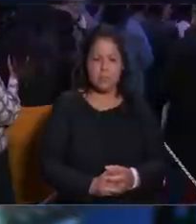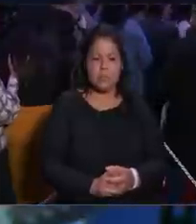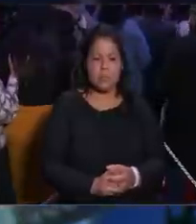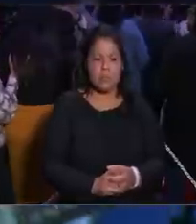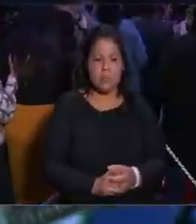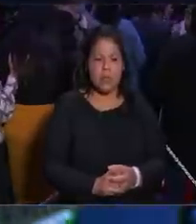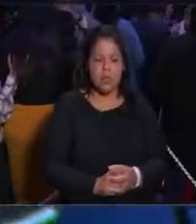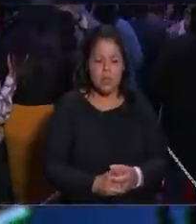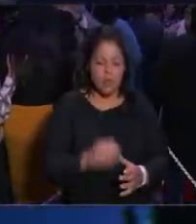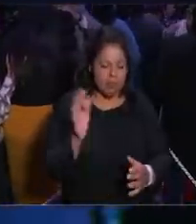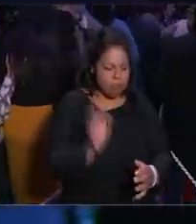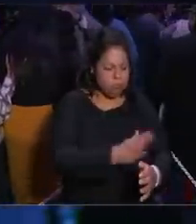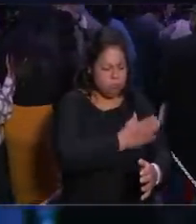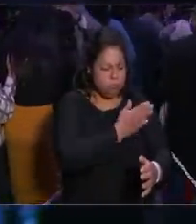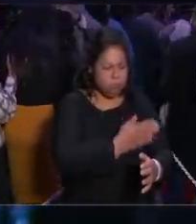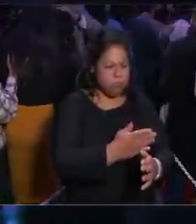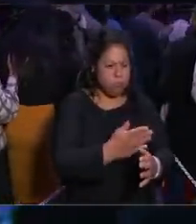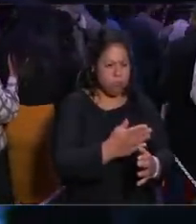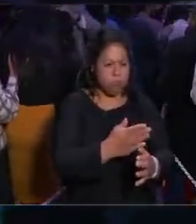The song.